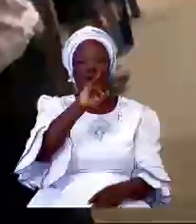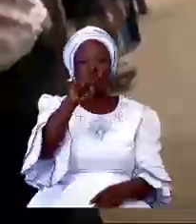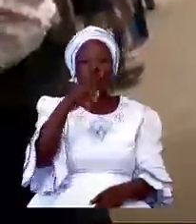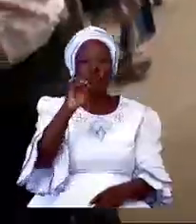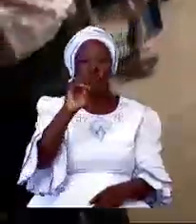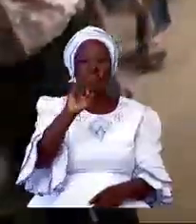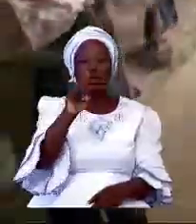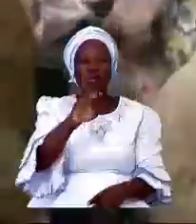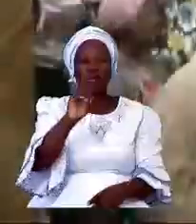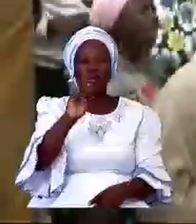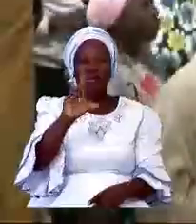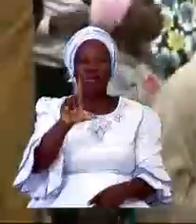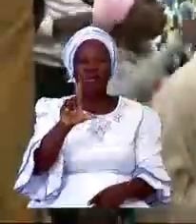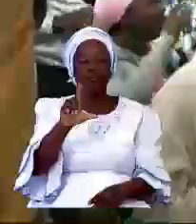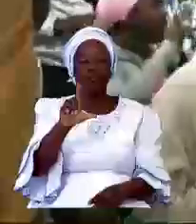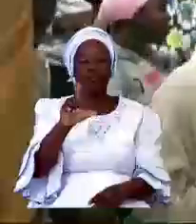overcome Ahab,